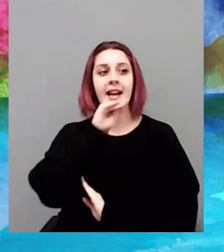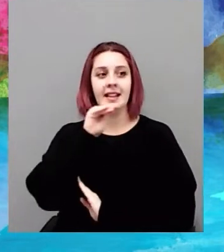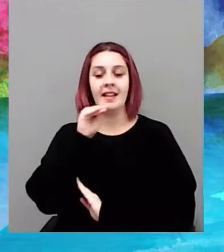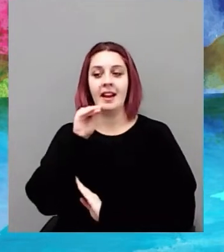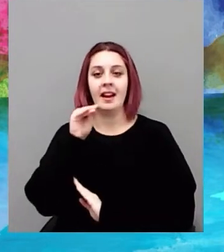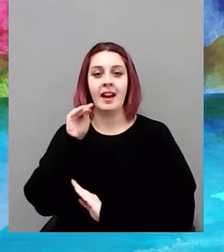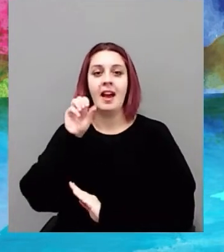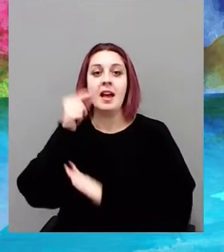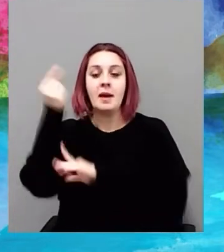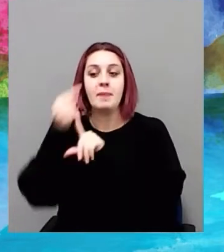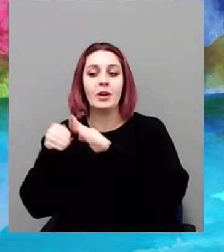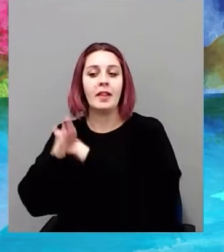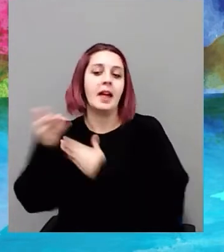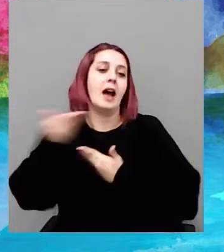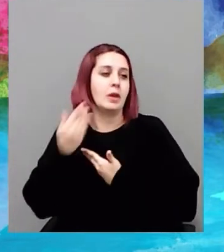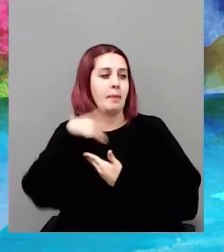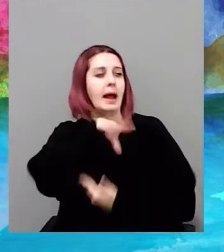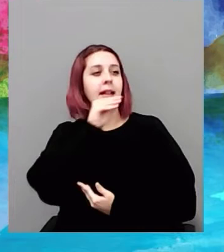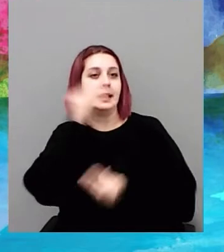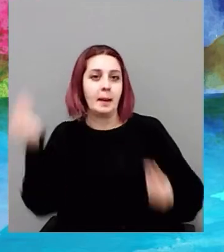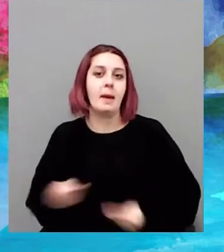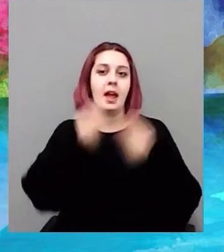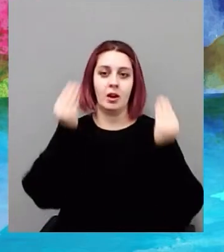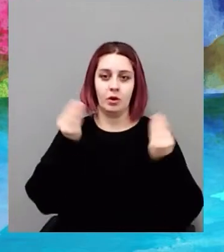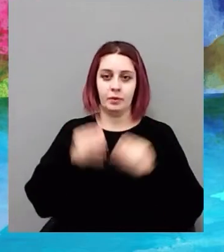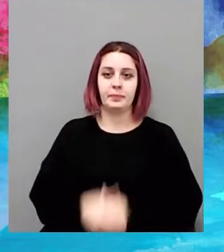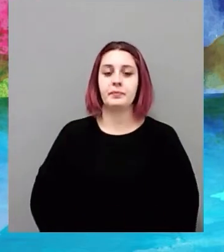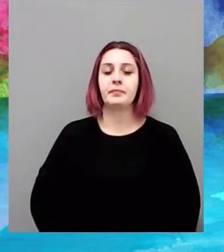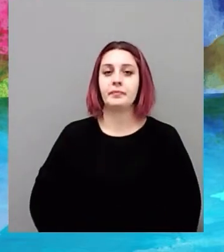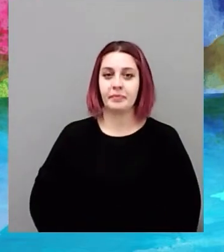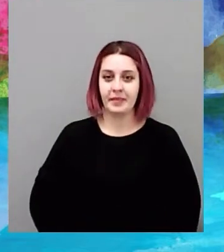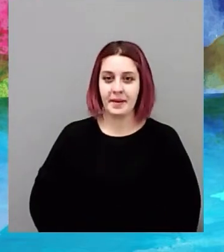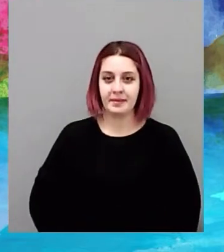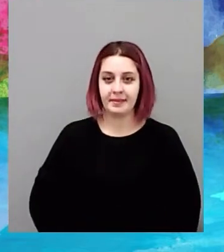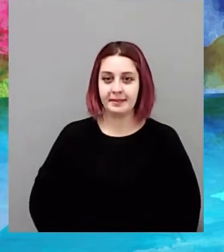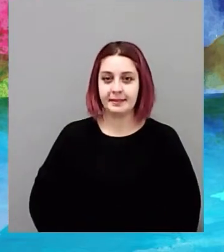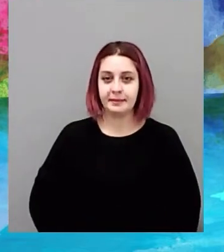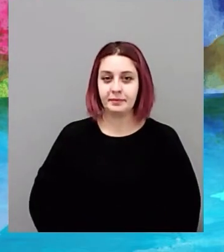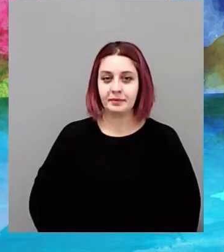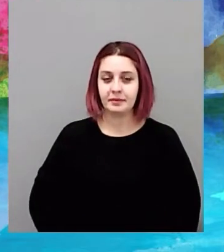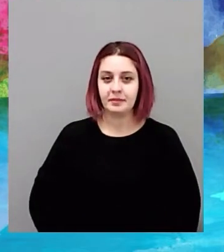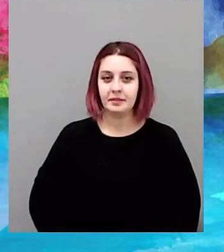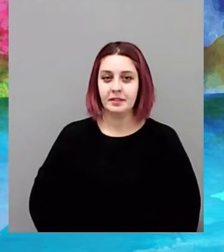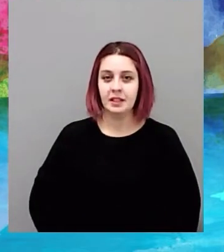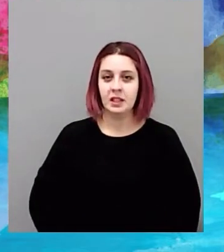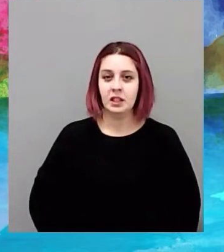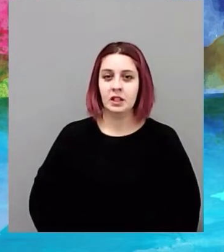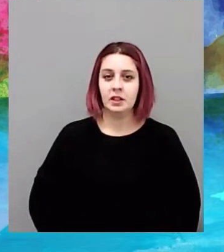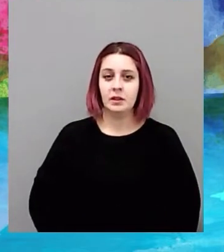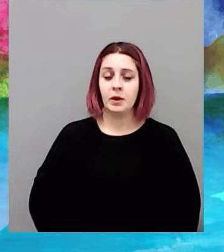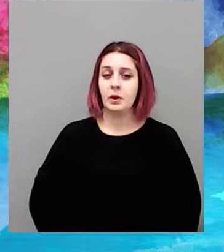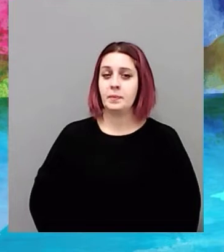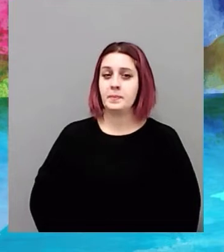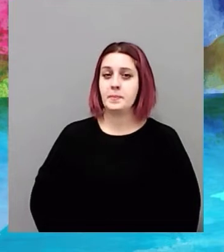with ARAS, and in general, how we work with our clients? First, we collect data. Our team goes to